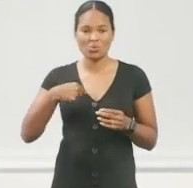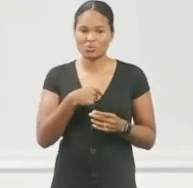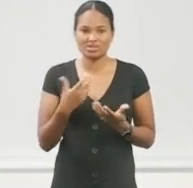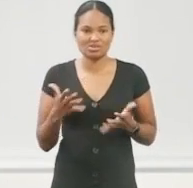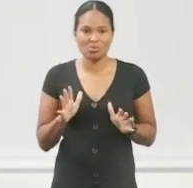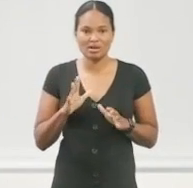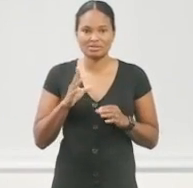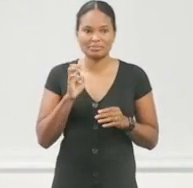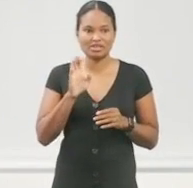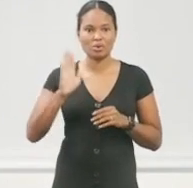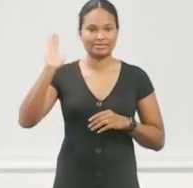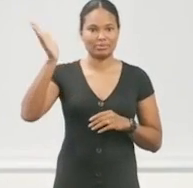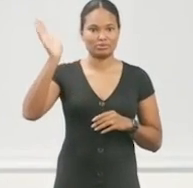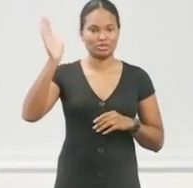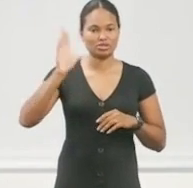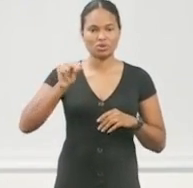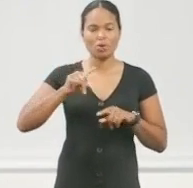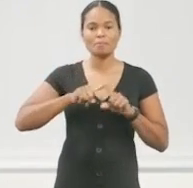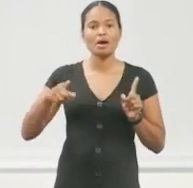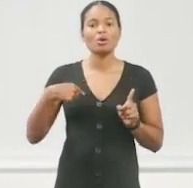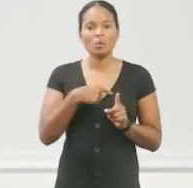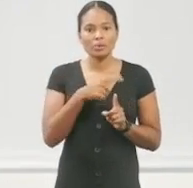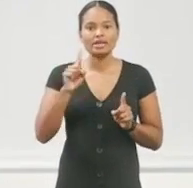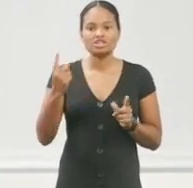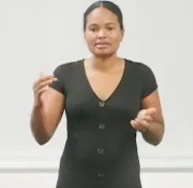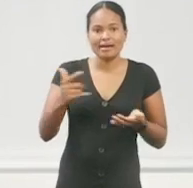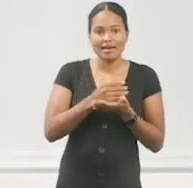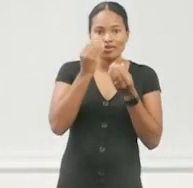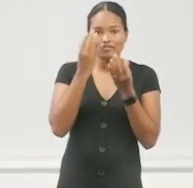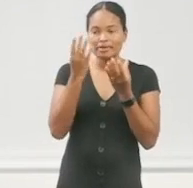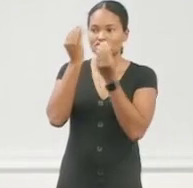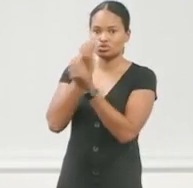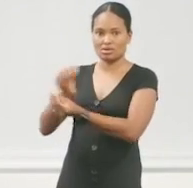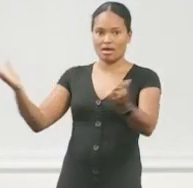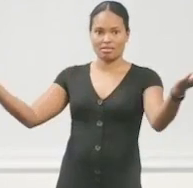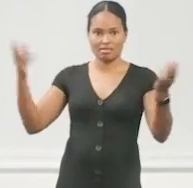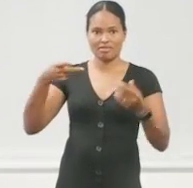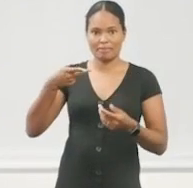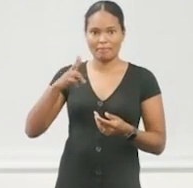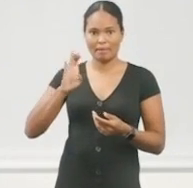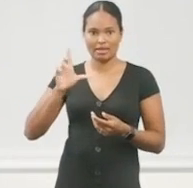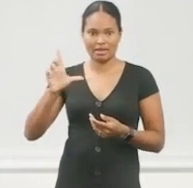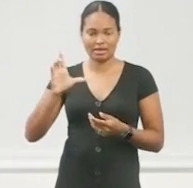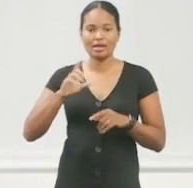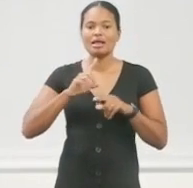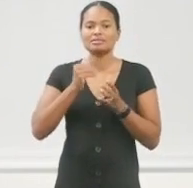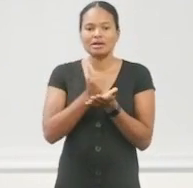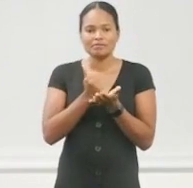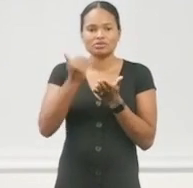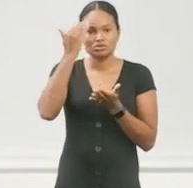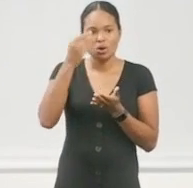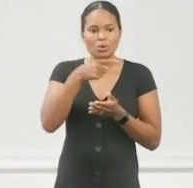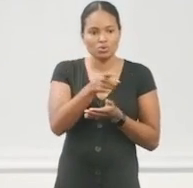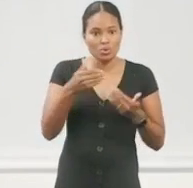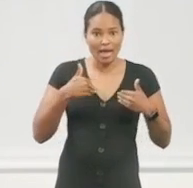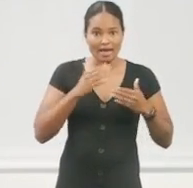but we're there to pretty much put that information out on what's going on with the incident. But it's helpful knowing when you have plans in place where we can